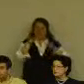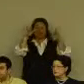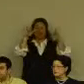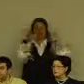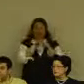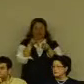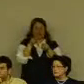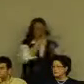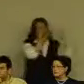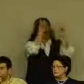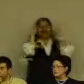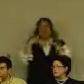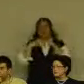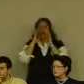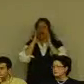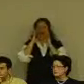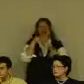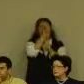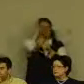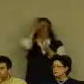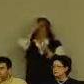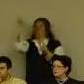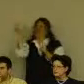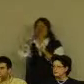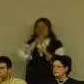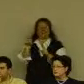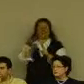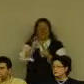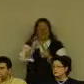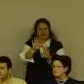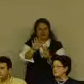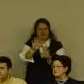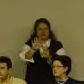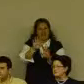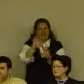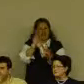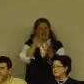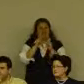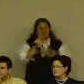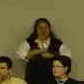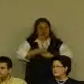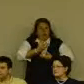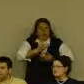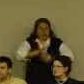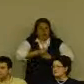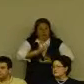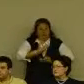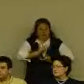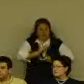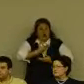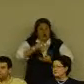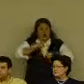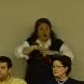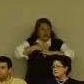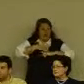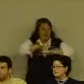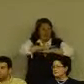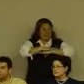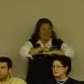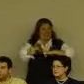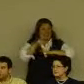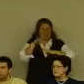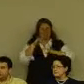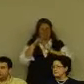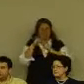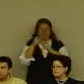really pretty handbags, you know, they distract me. So, if people kind of dump all their garbage in the middle of my desk, that distracts